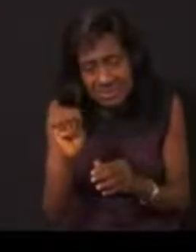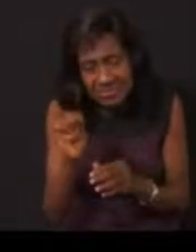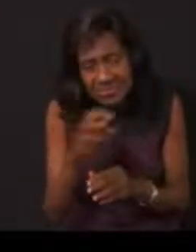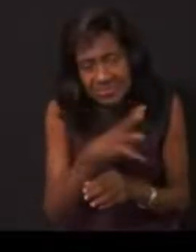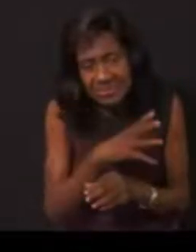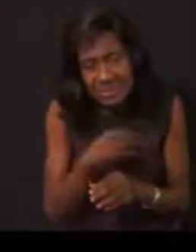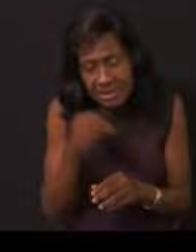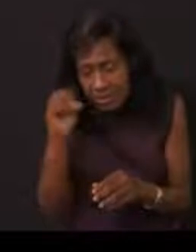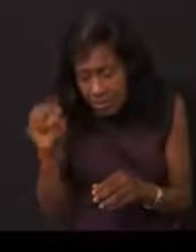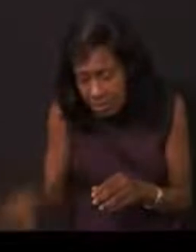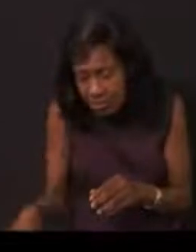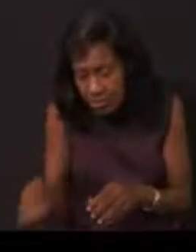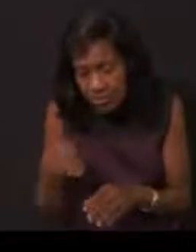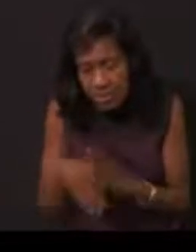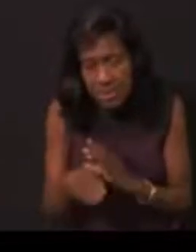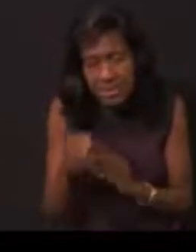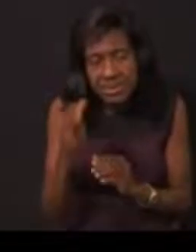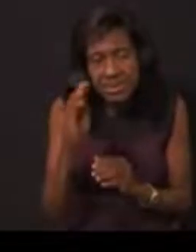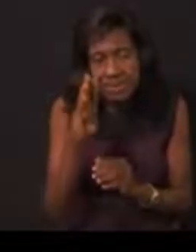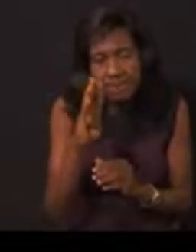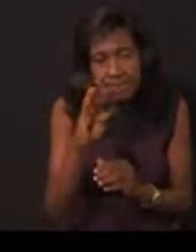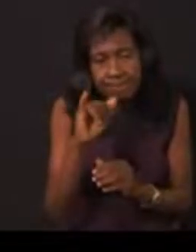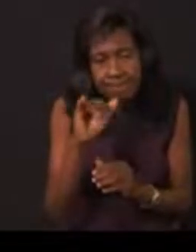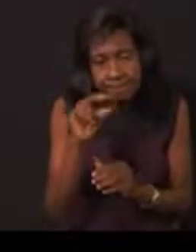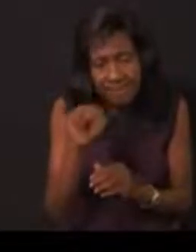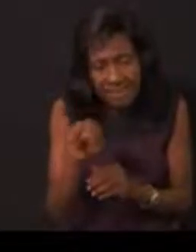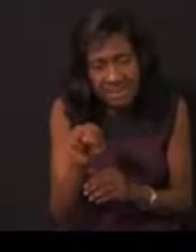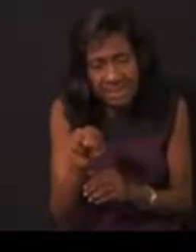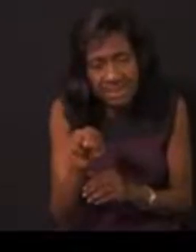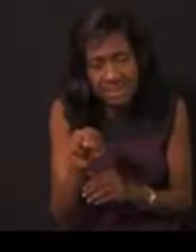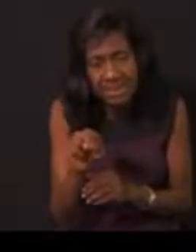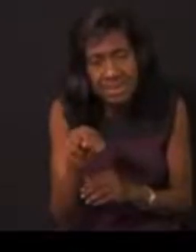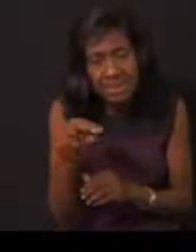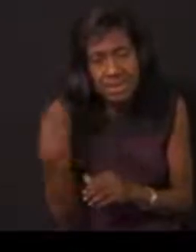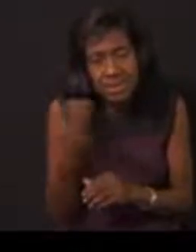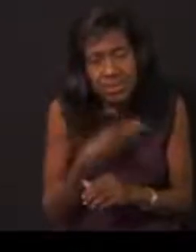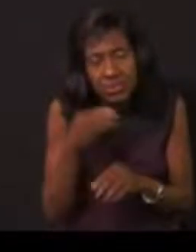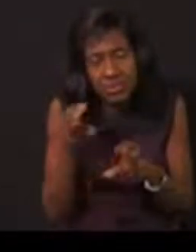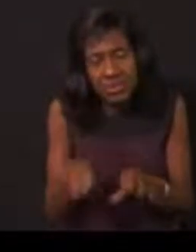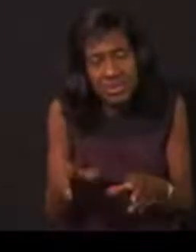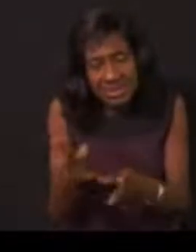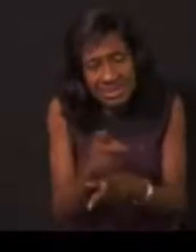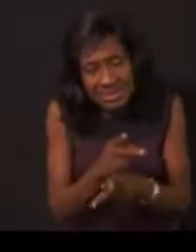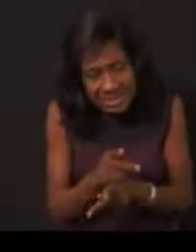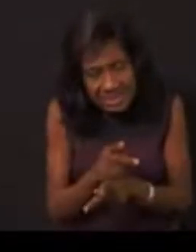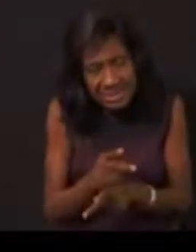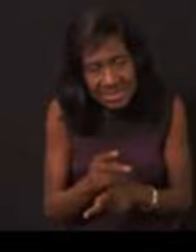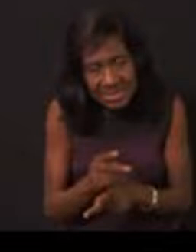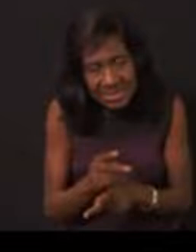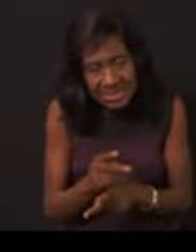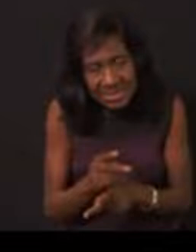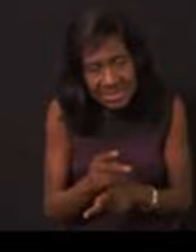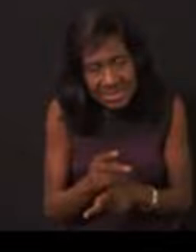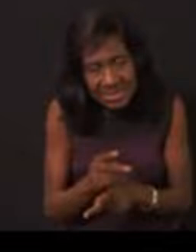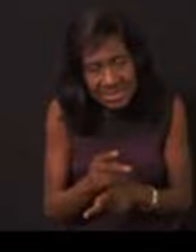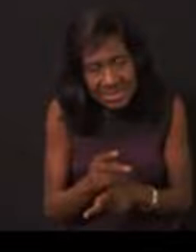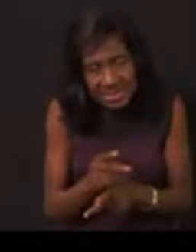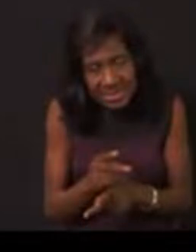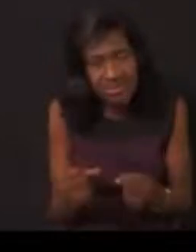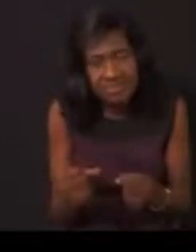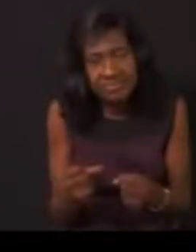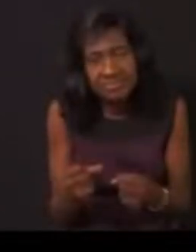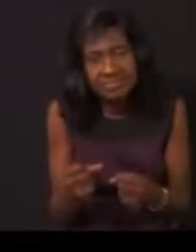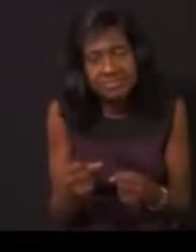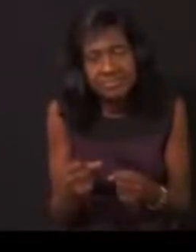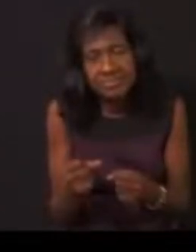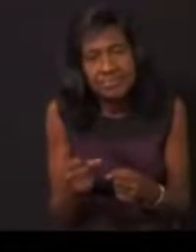take care of our health and overall well-being. It is the only thing we can do to look after ourselves and others.